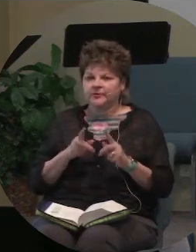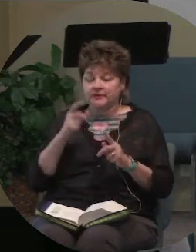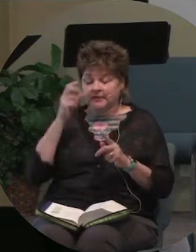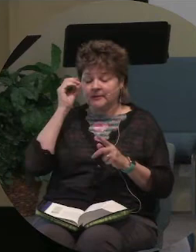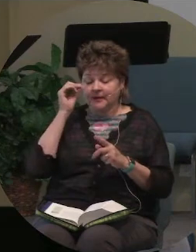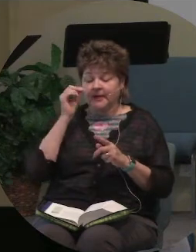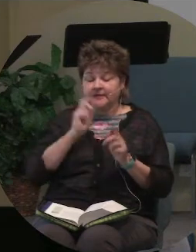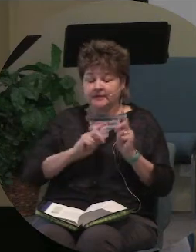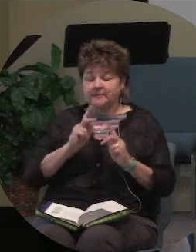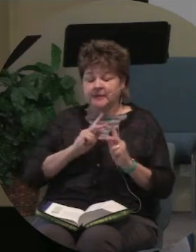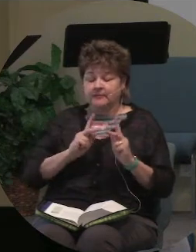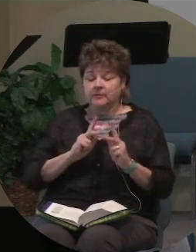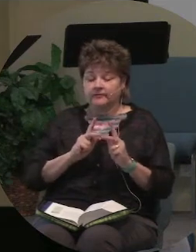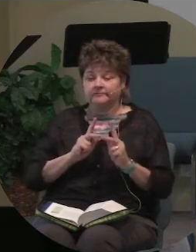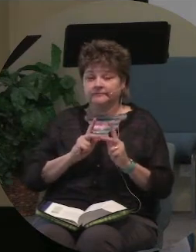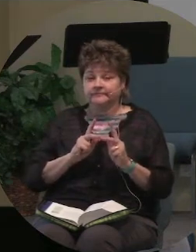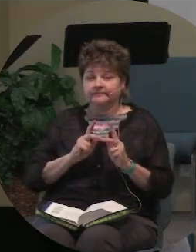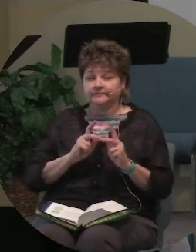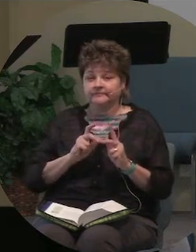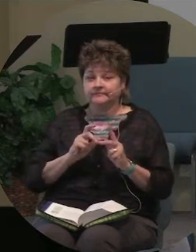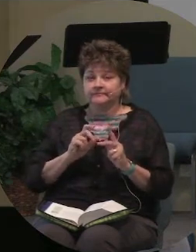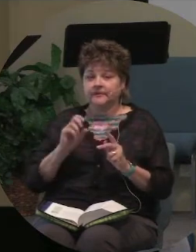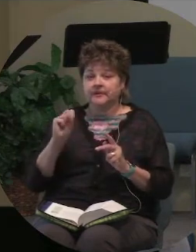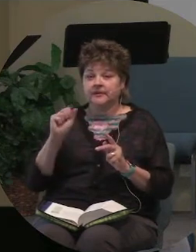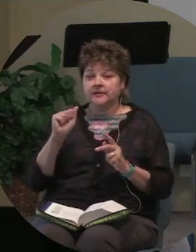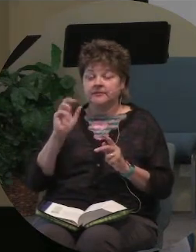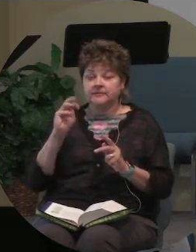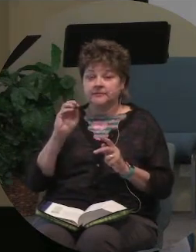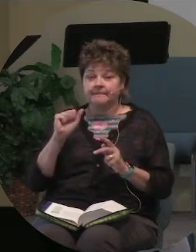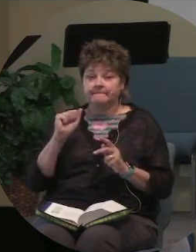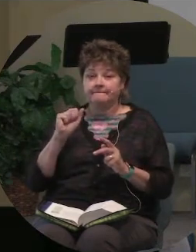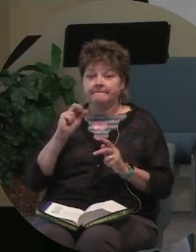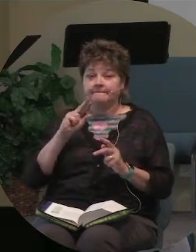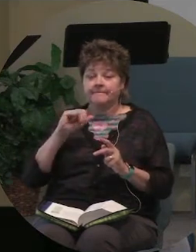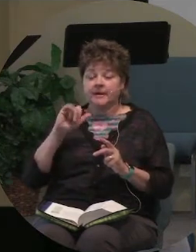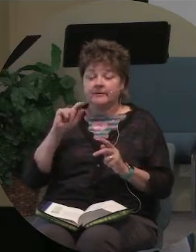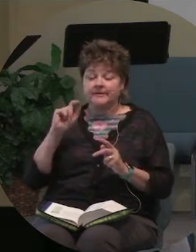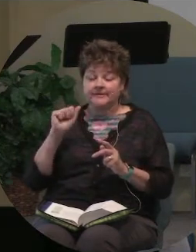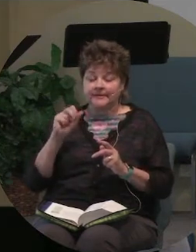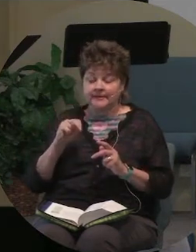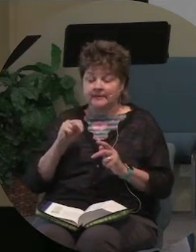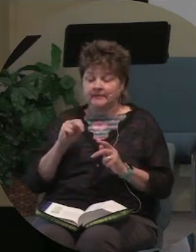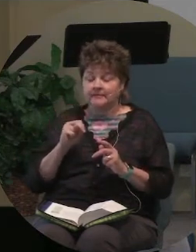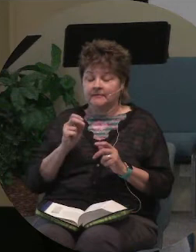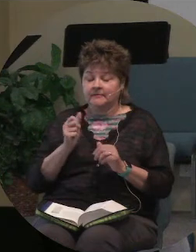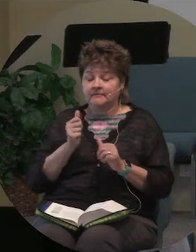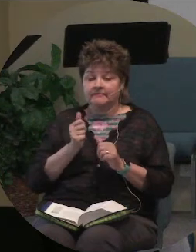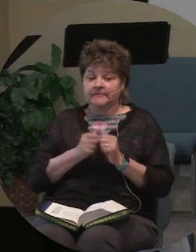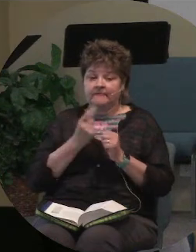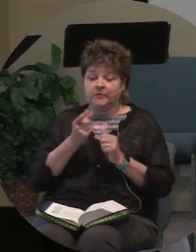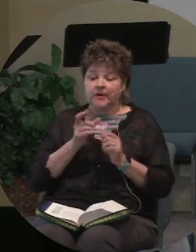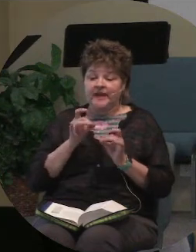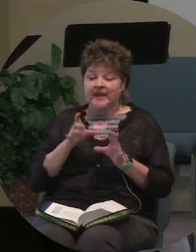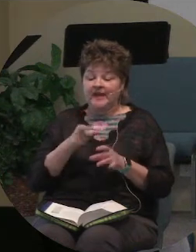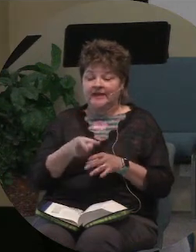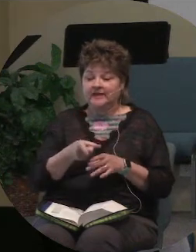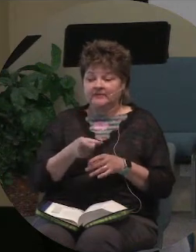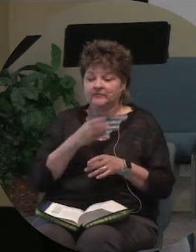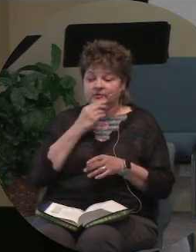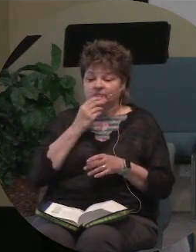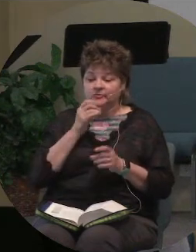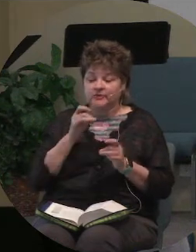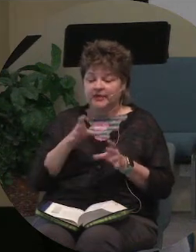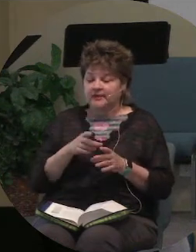the Samaritan, who the Hebrews hated, everybody hated, saw this person that was in the ditch, in the